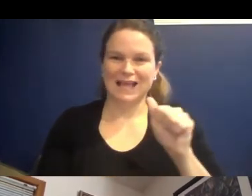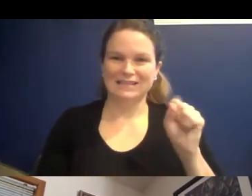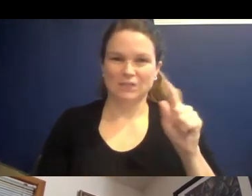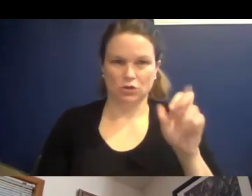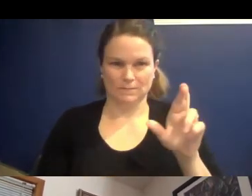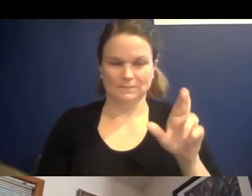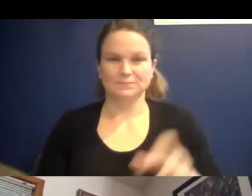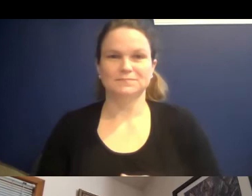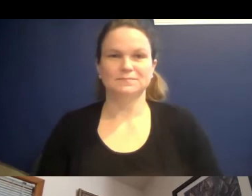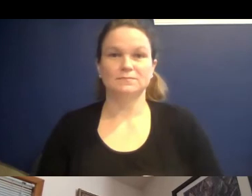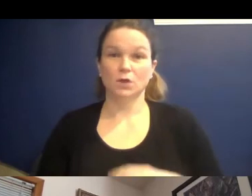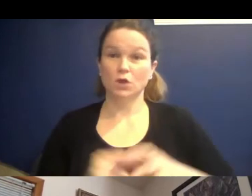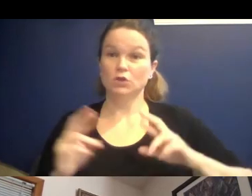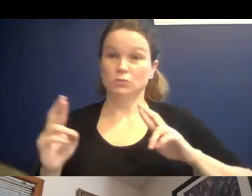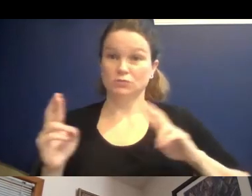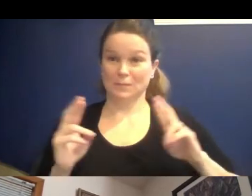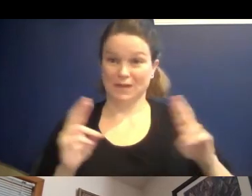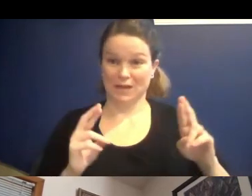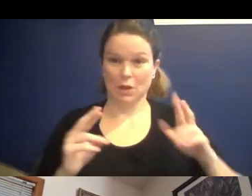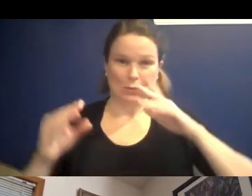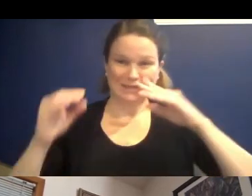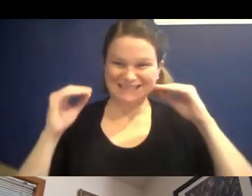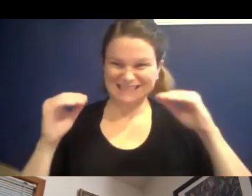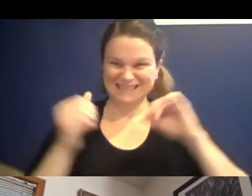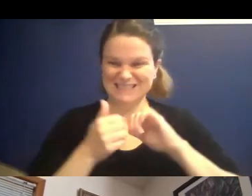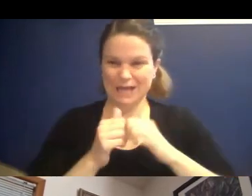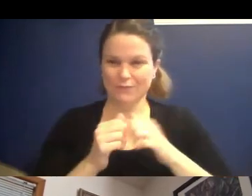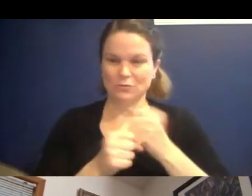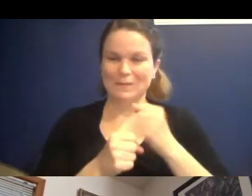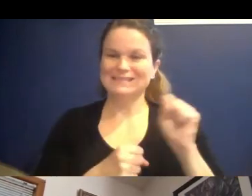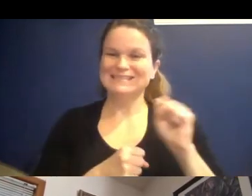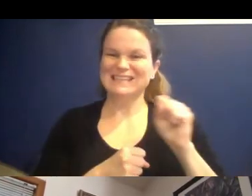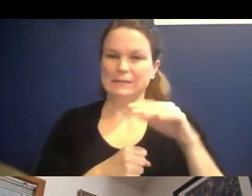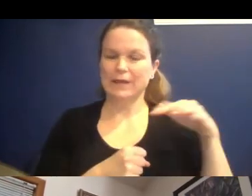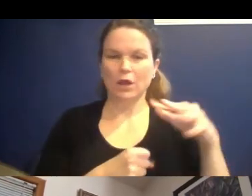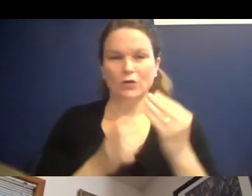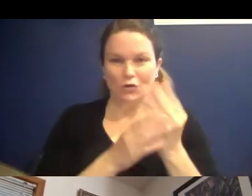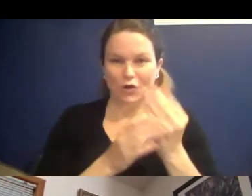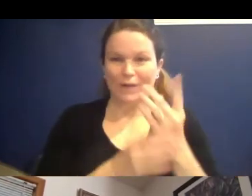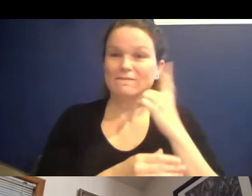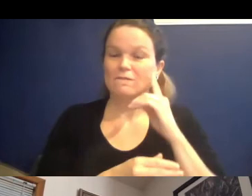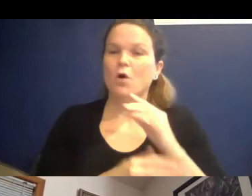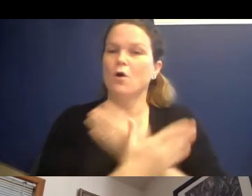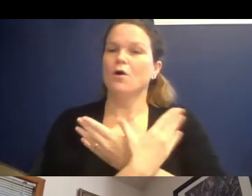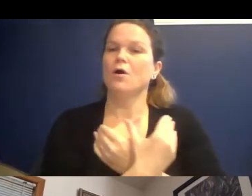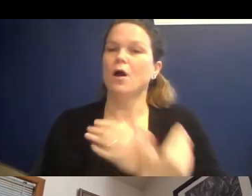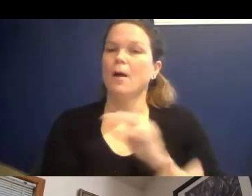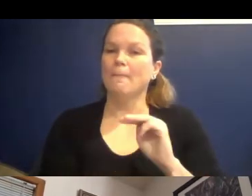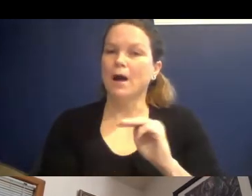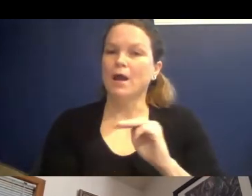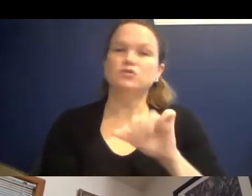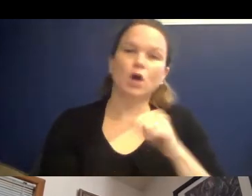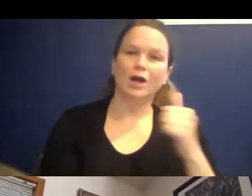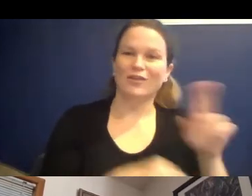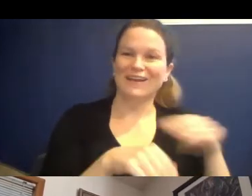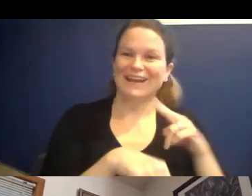So to prepare, we're going to teach you how to prepare your Salem area garden for monarchs and other native butterflies.